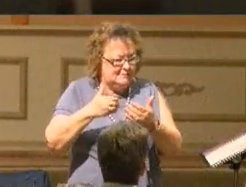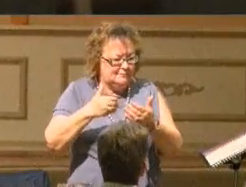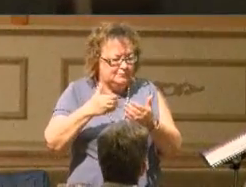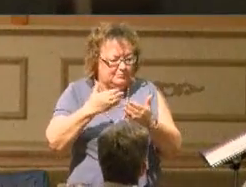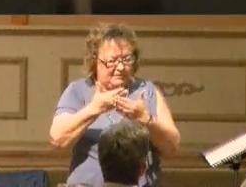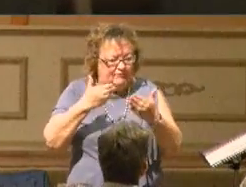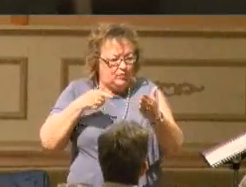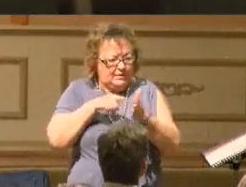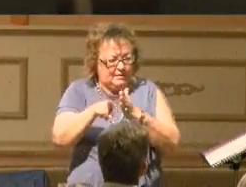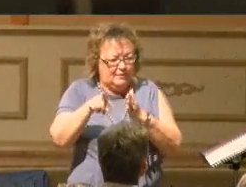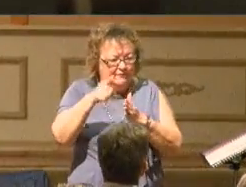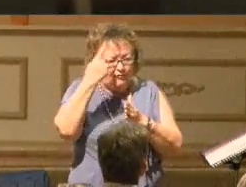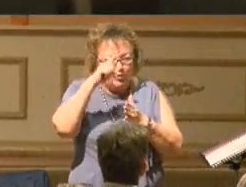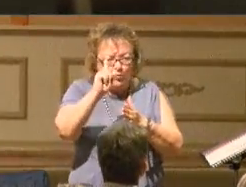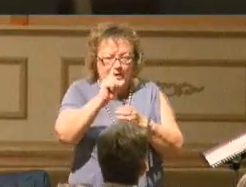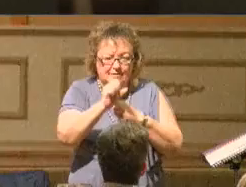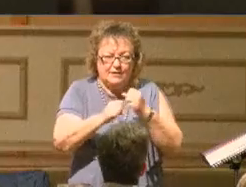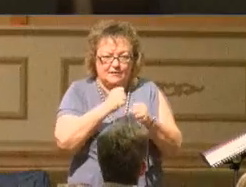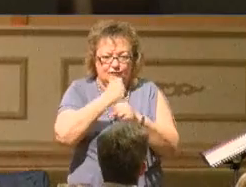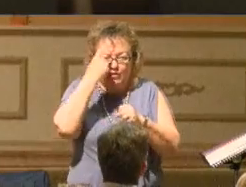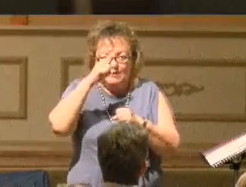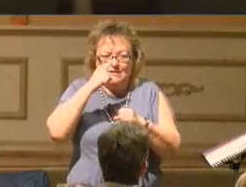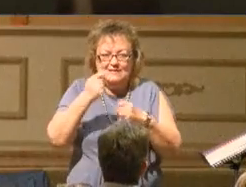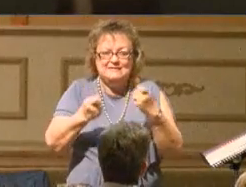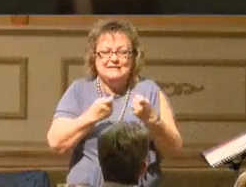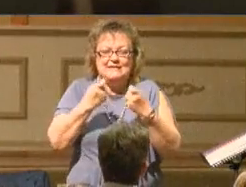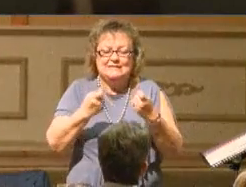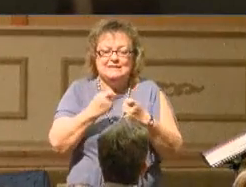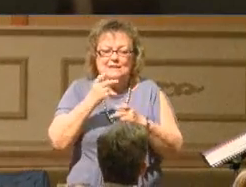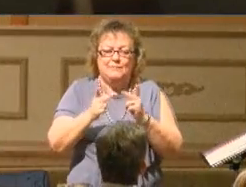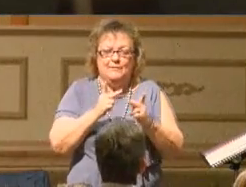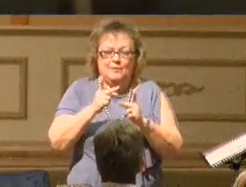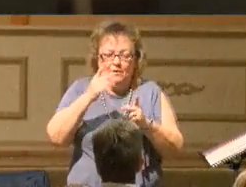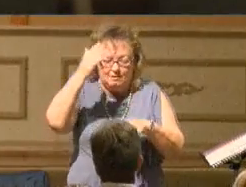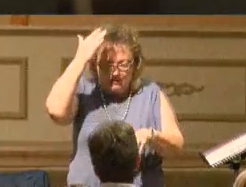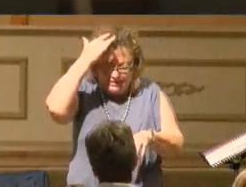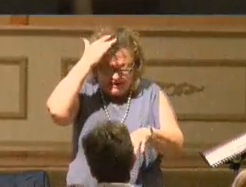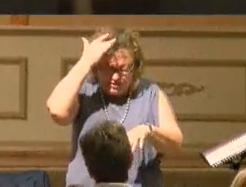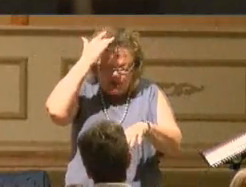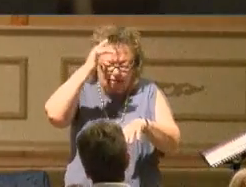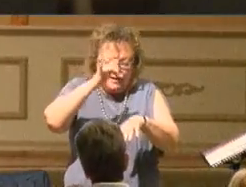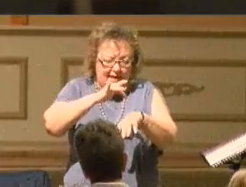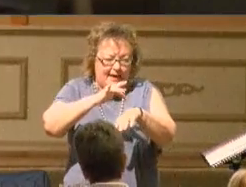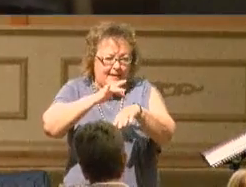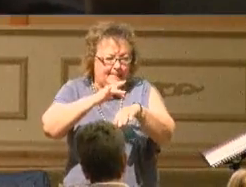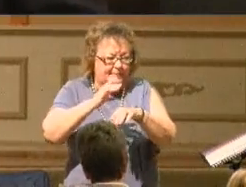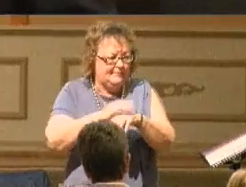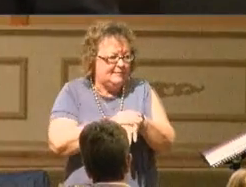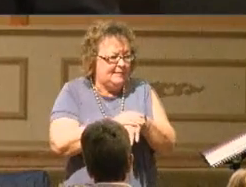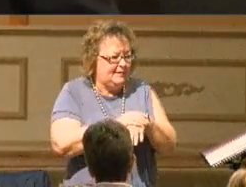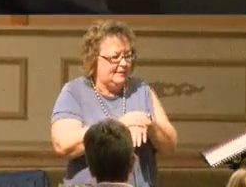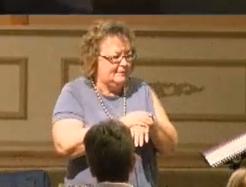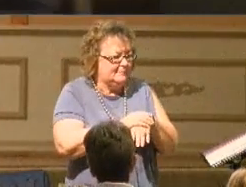sacrifice for 1 year for the sins of the people. And he would place his hand there. My friend,